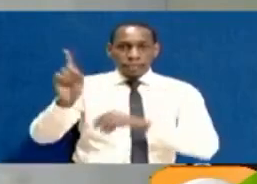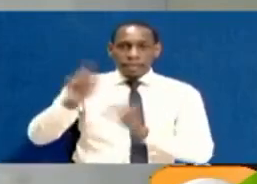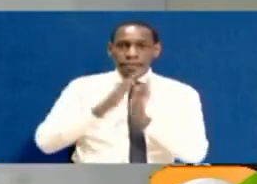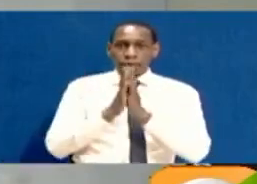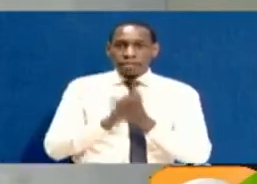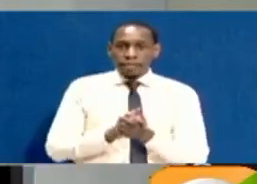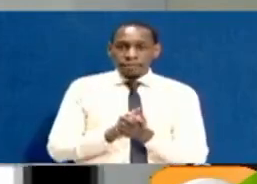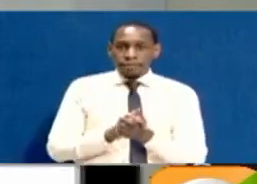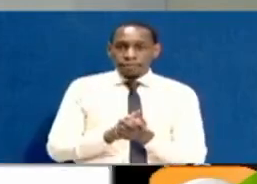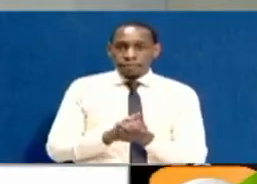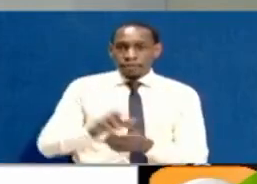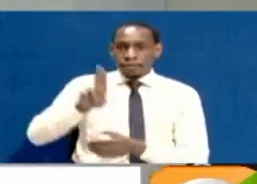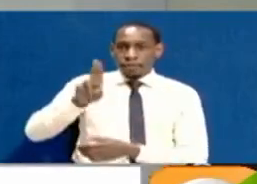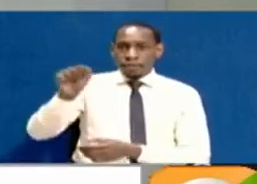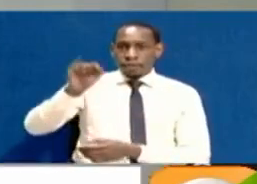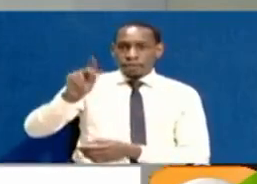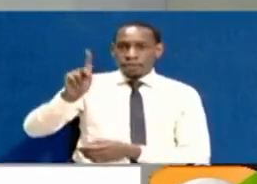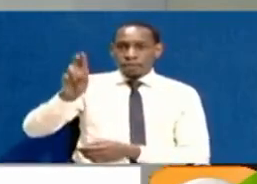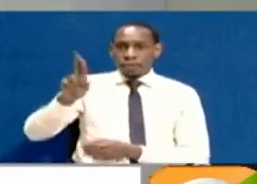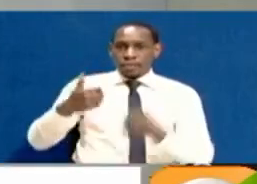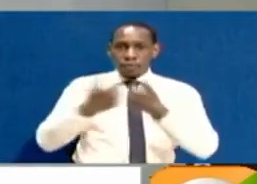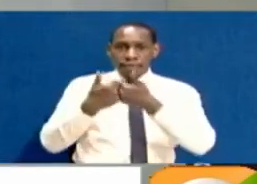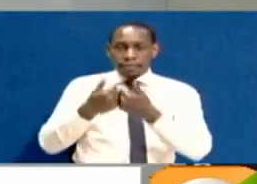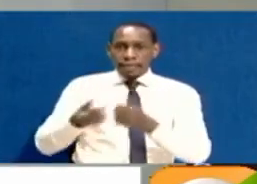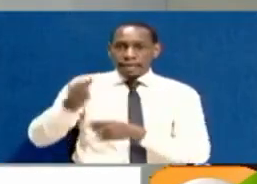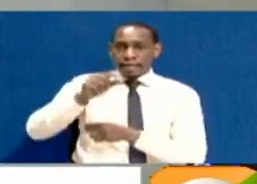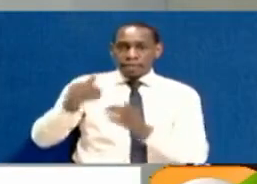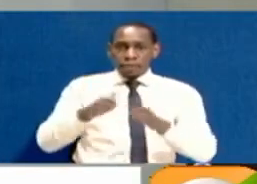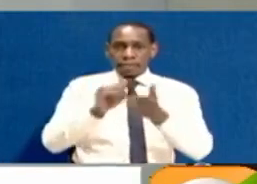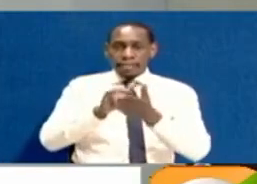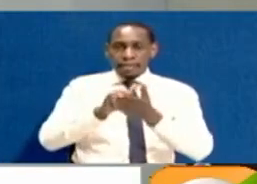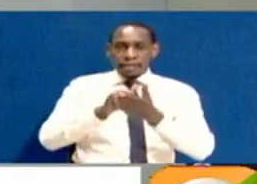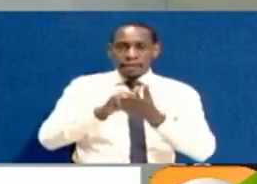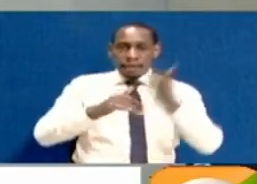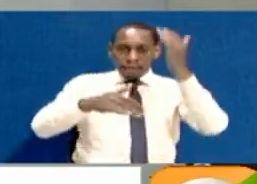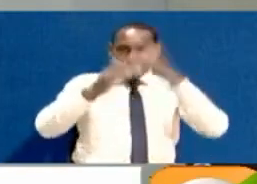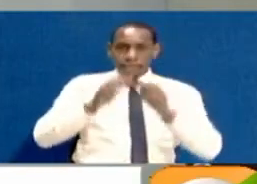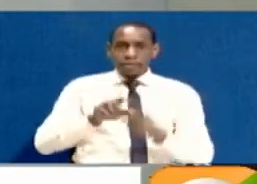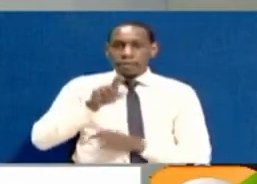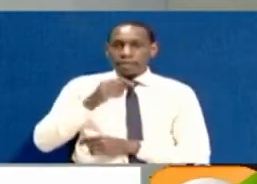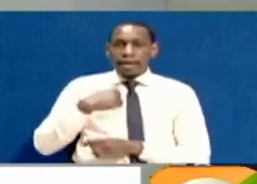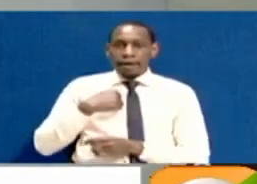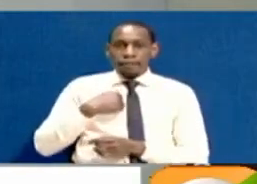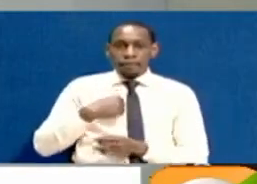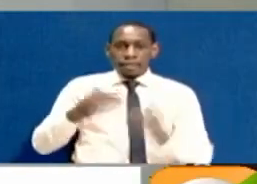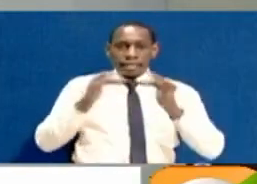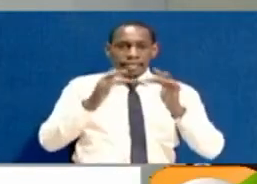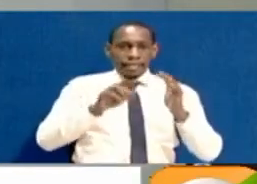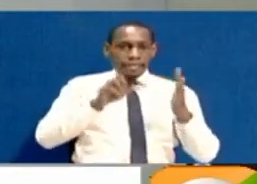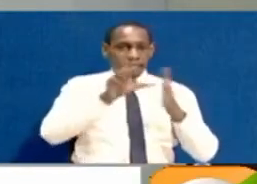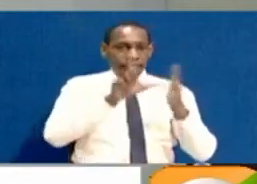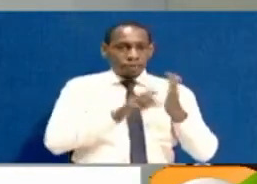Nairobi, gaming firm Usiku Games has added a platform that enables professional tutors to host online lessons with real